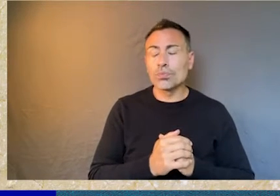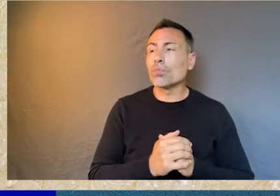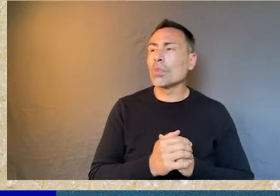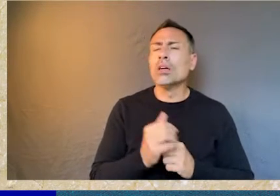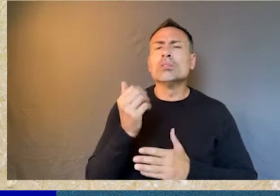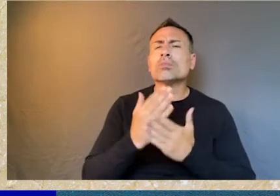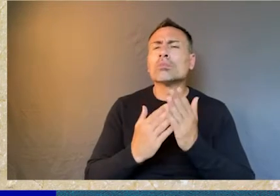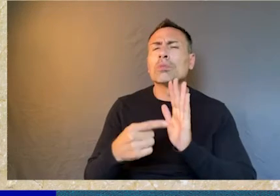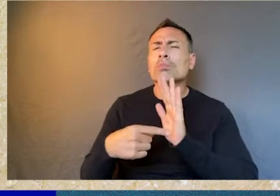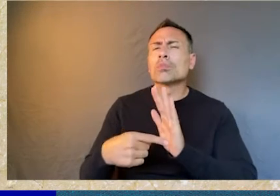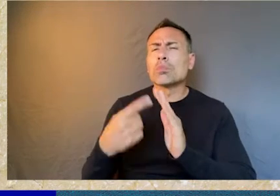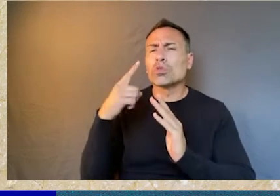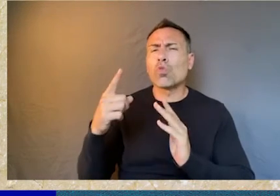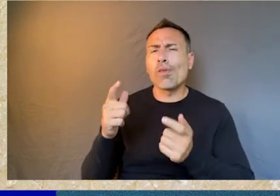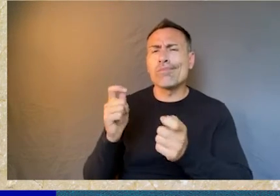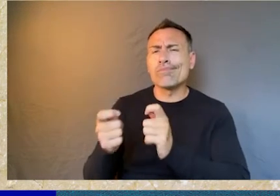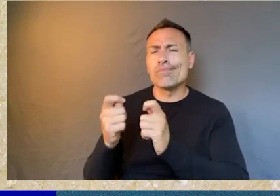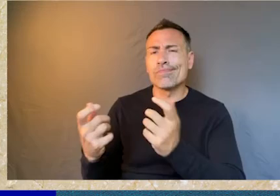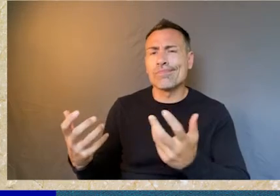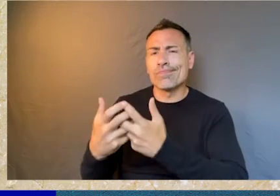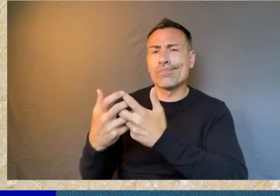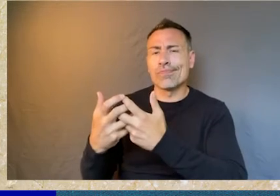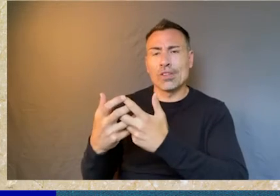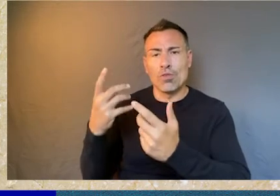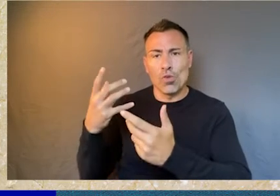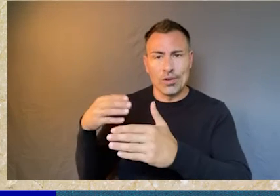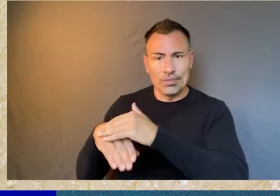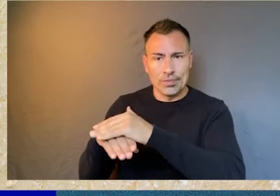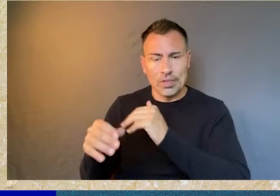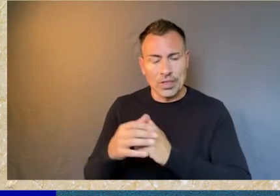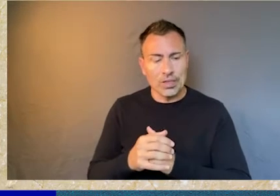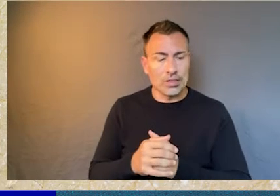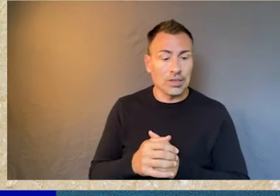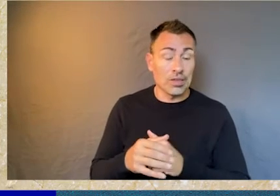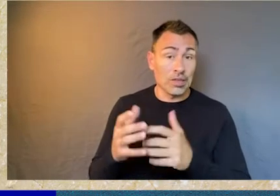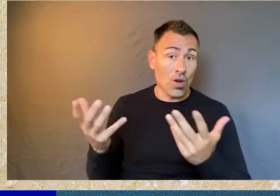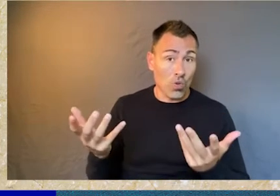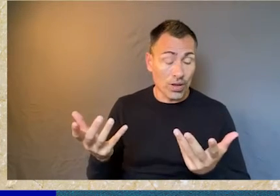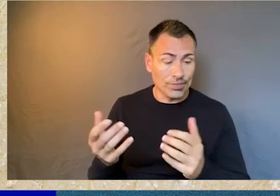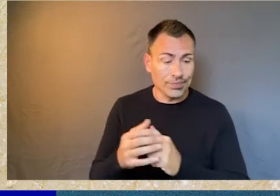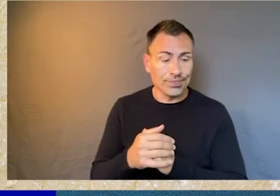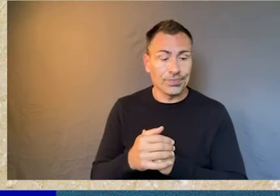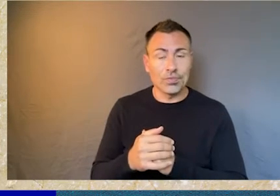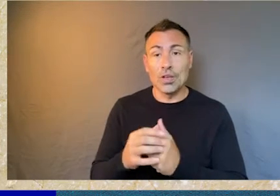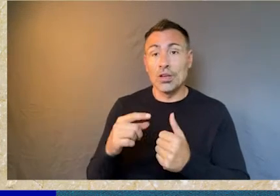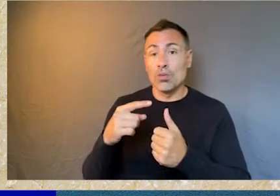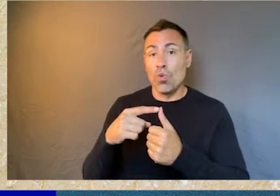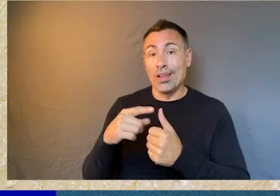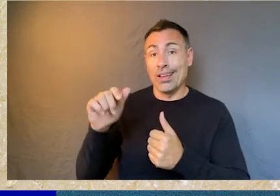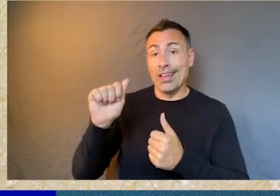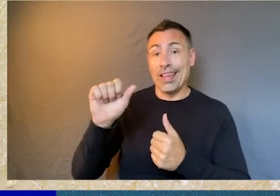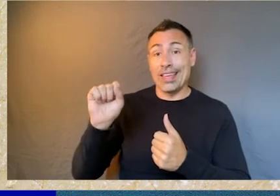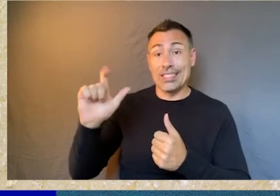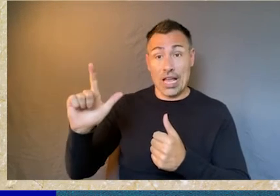be requested when a particular activity, program, or service is being put on is an American Sign